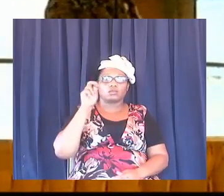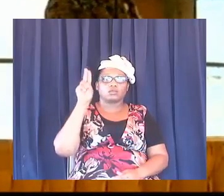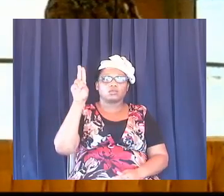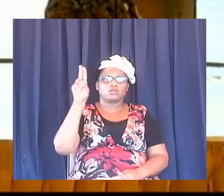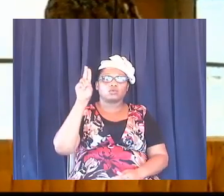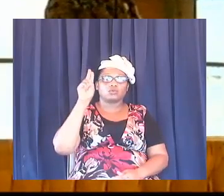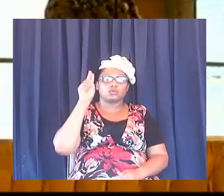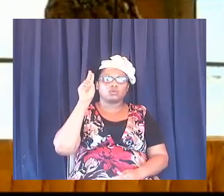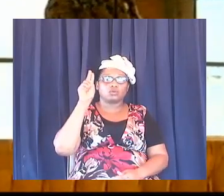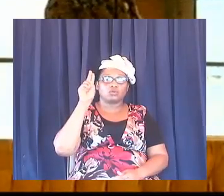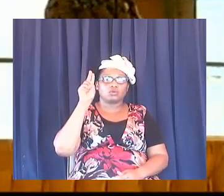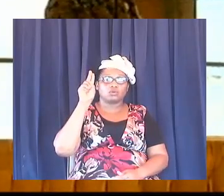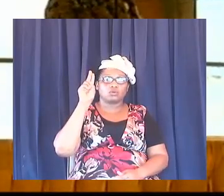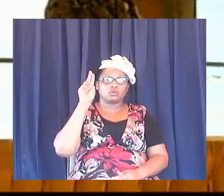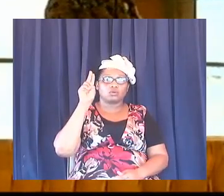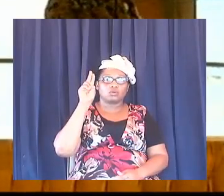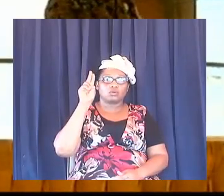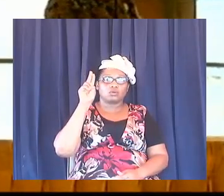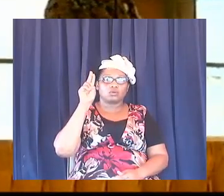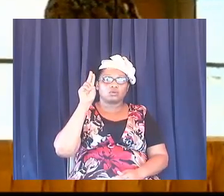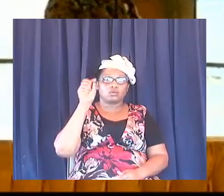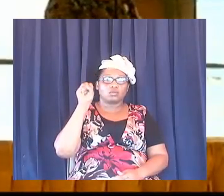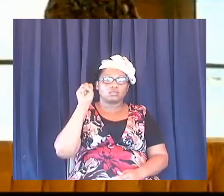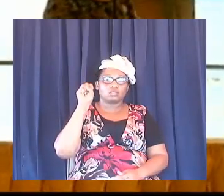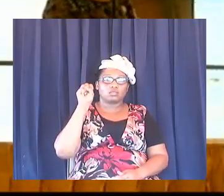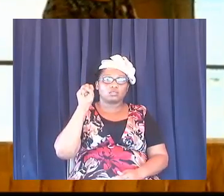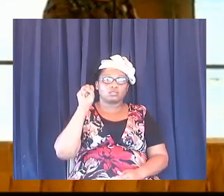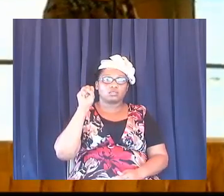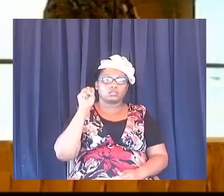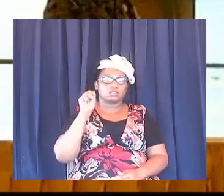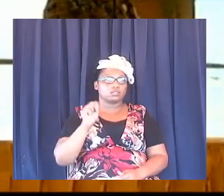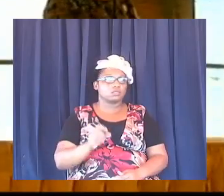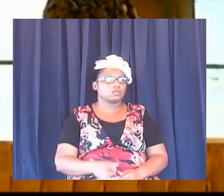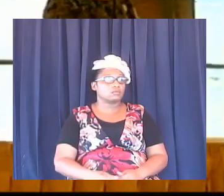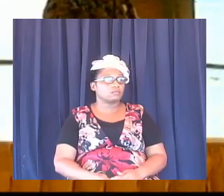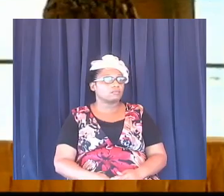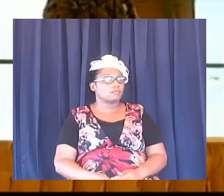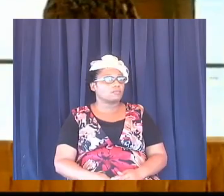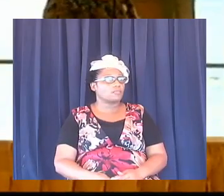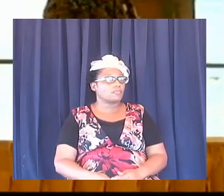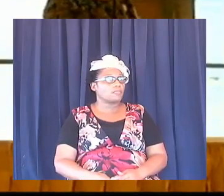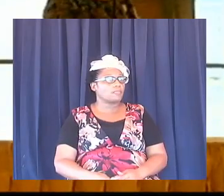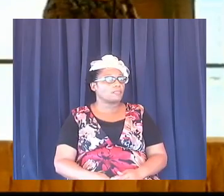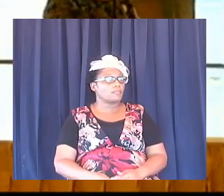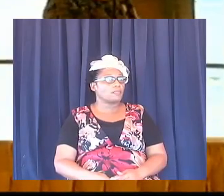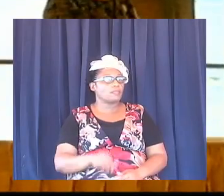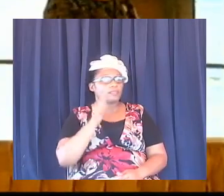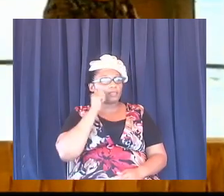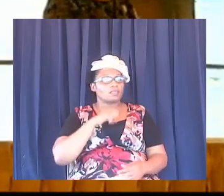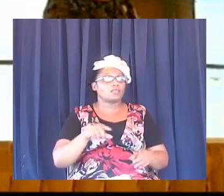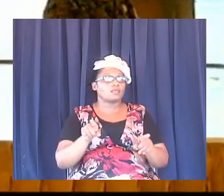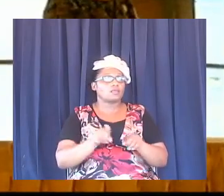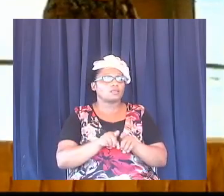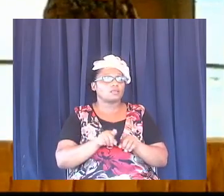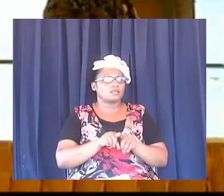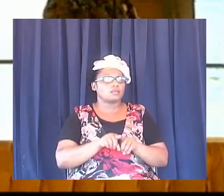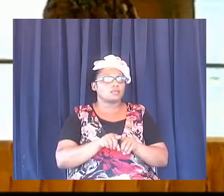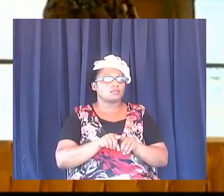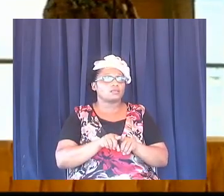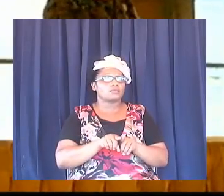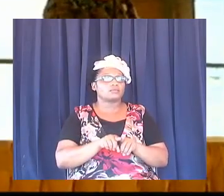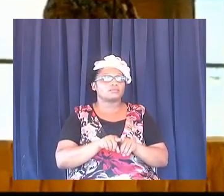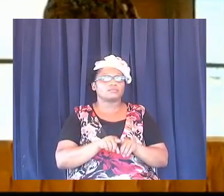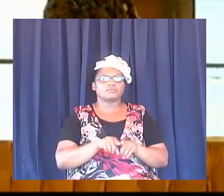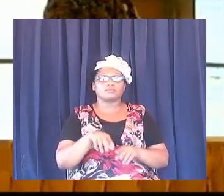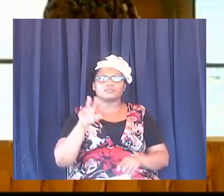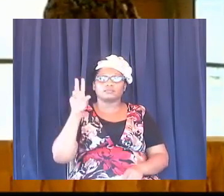Jamaican dollars, sister, you know, we just 2 people will run come up before it came out of our mouth. Sister Bolton and Sister Dennis and Sister Clark would